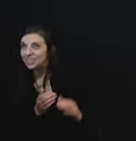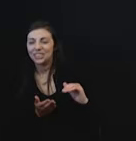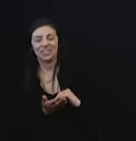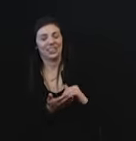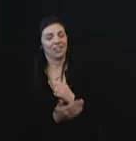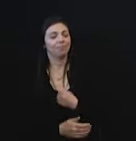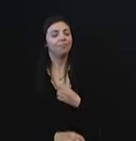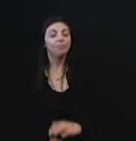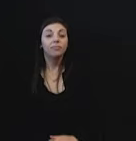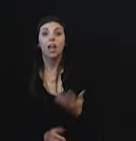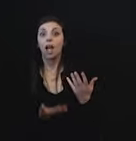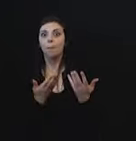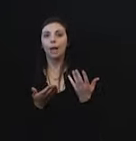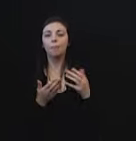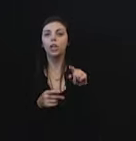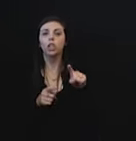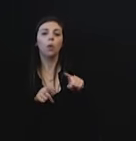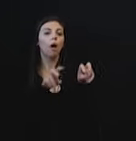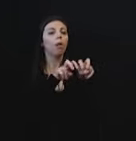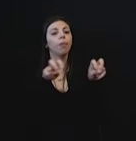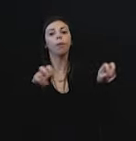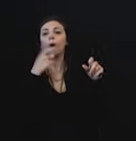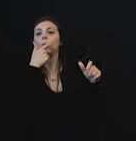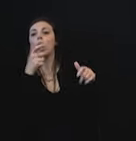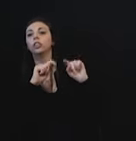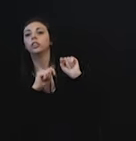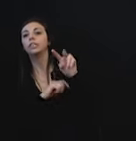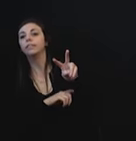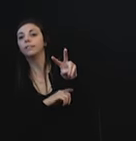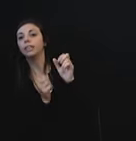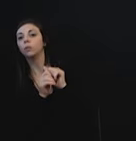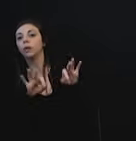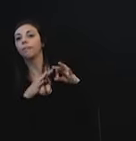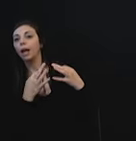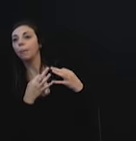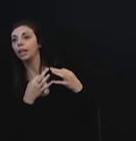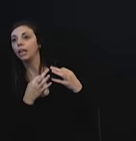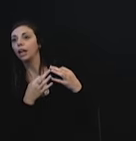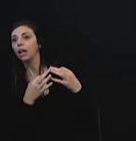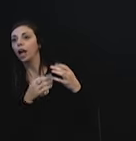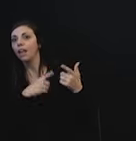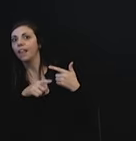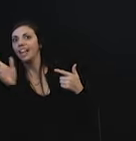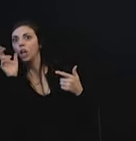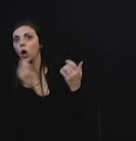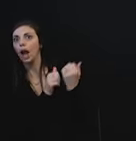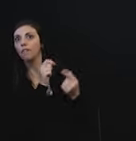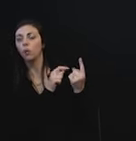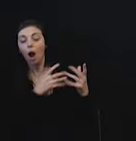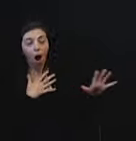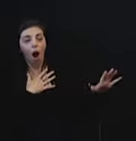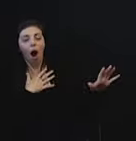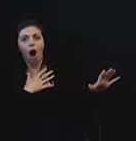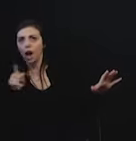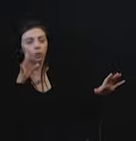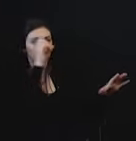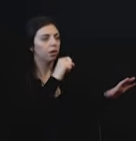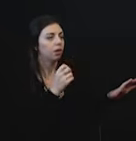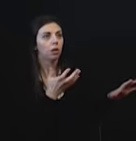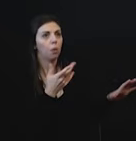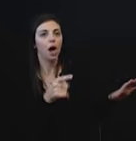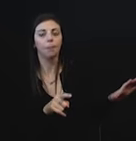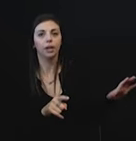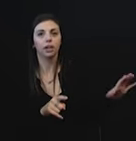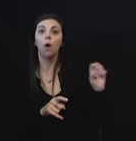"What happened? What happened? What happened?" Or maybe you were driving, and you were